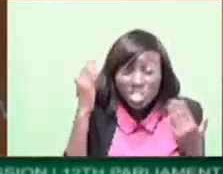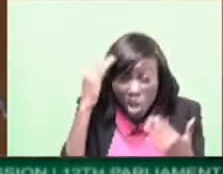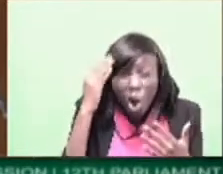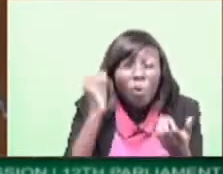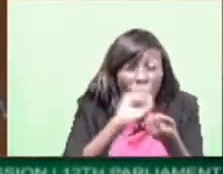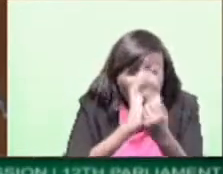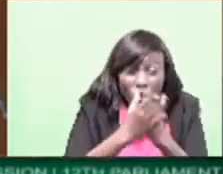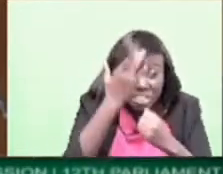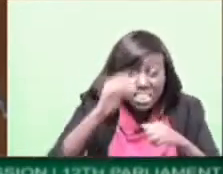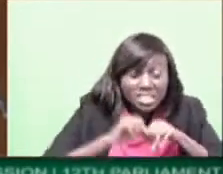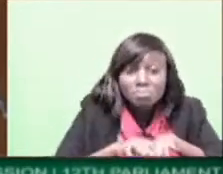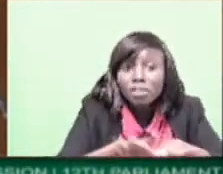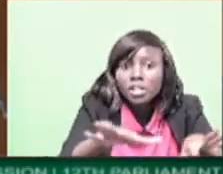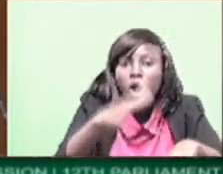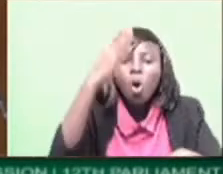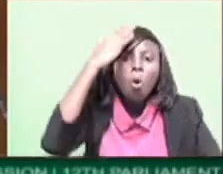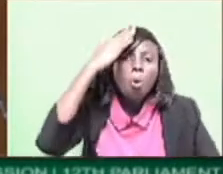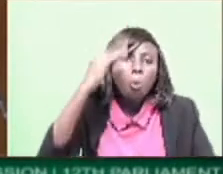I'd like to say